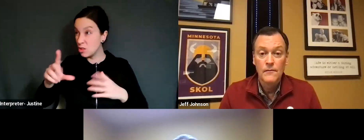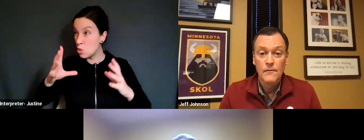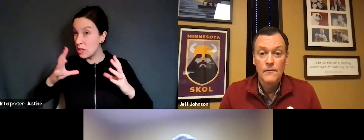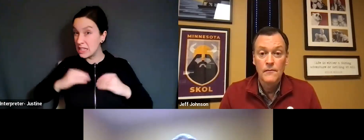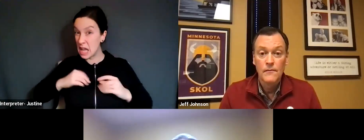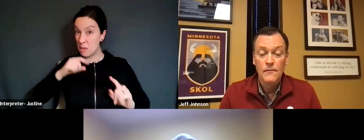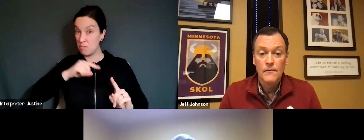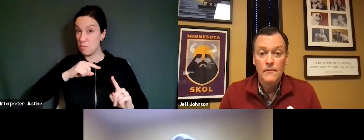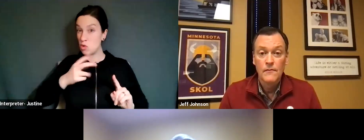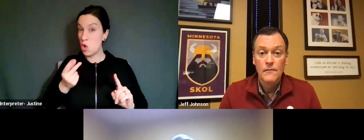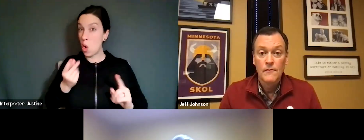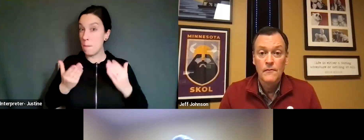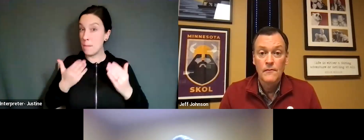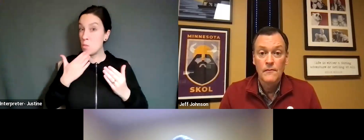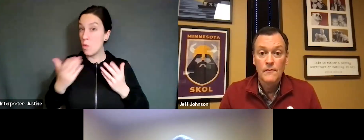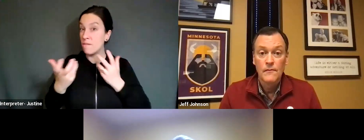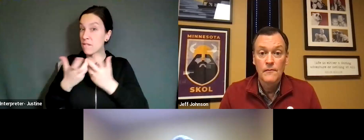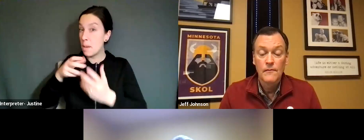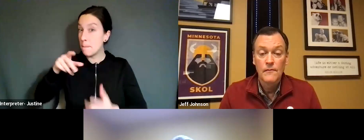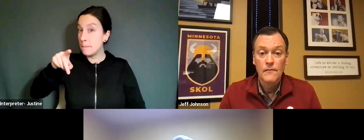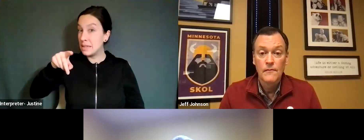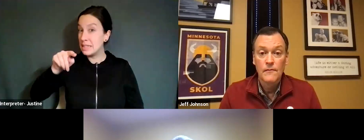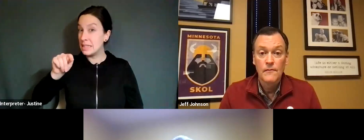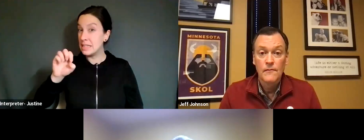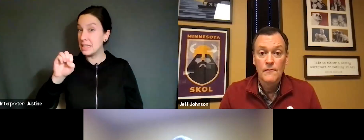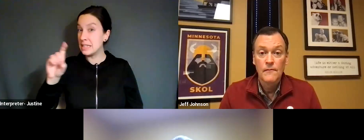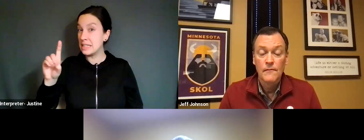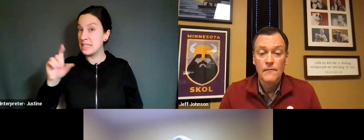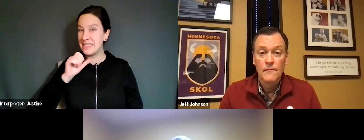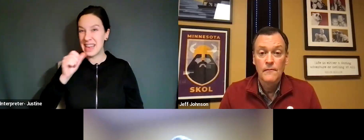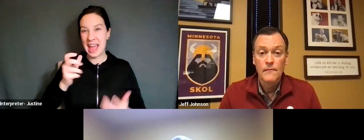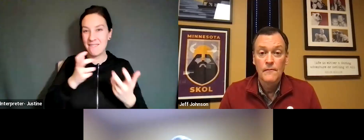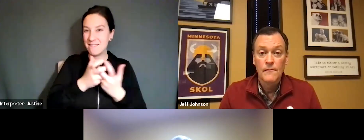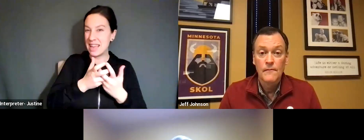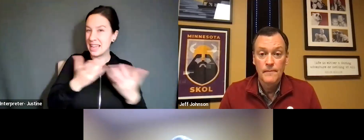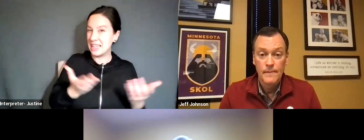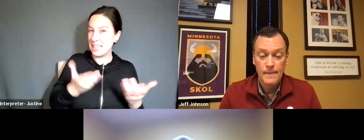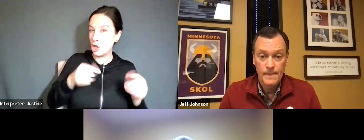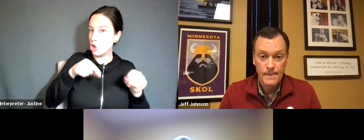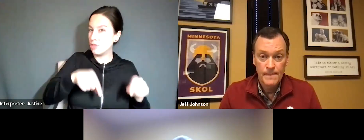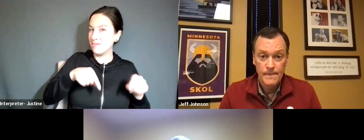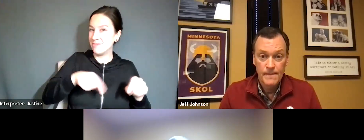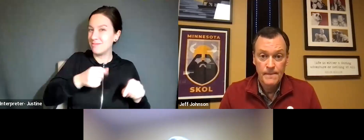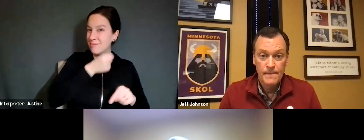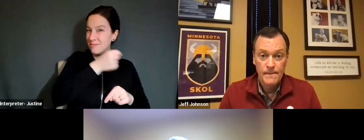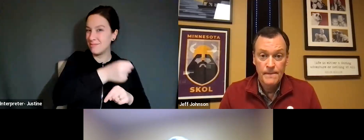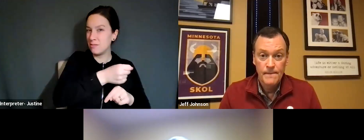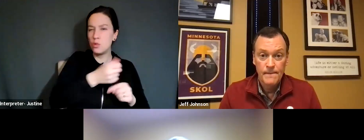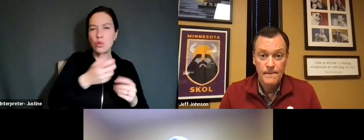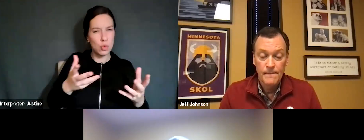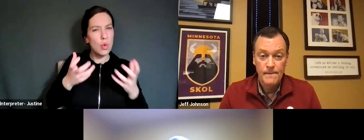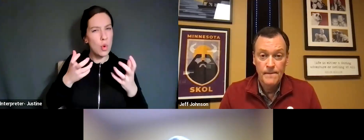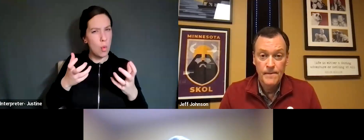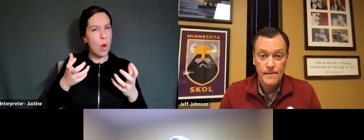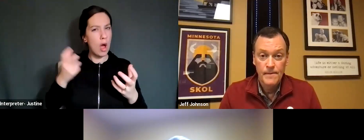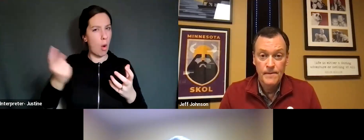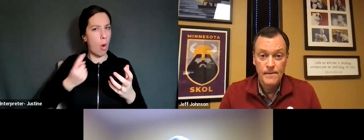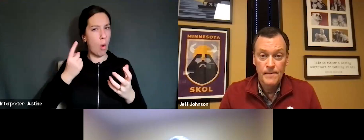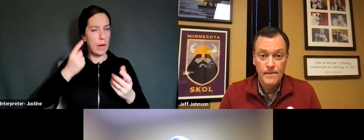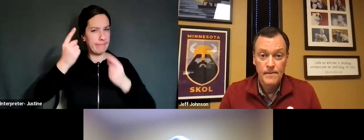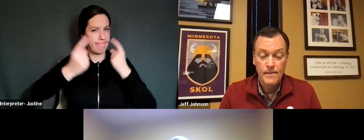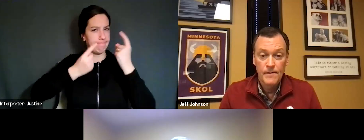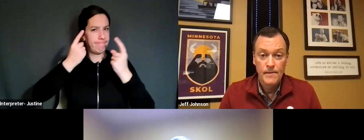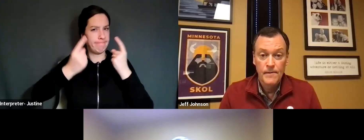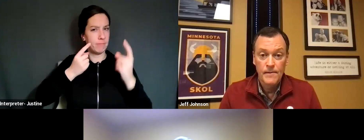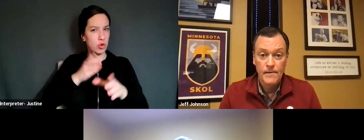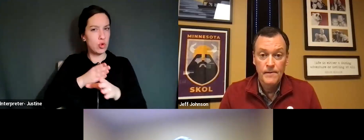of placement, but just doesn't fit into one of our placements. We certainly always want to look for a career for our dogs. We've also